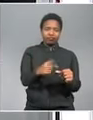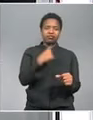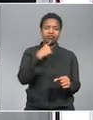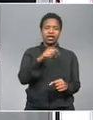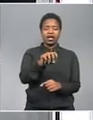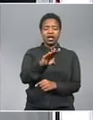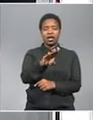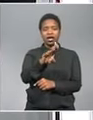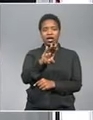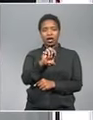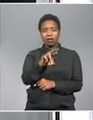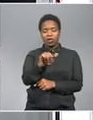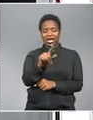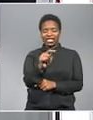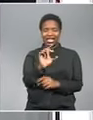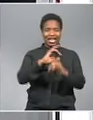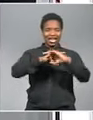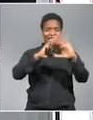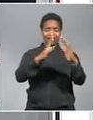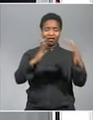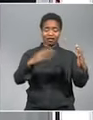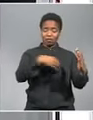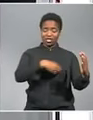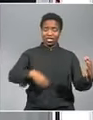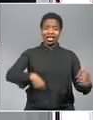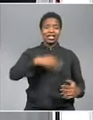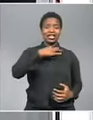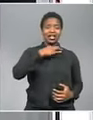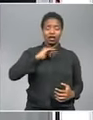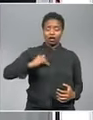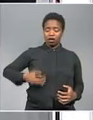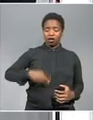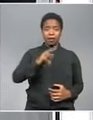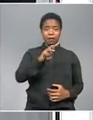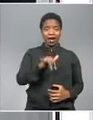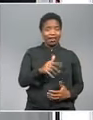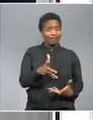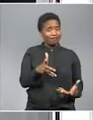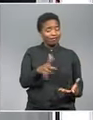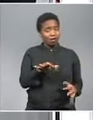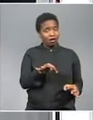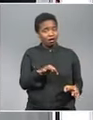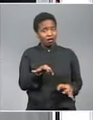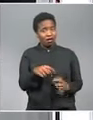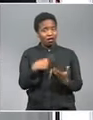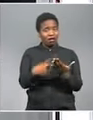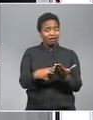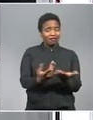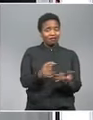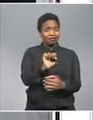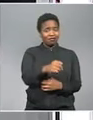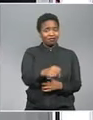Brexit unclear. The rejection of May's plan raises the chance of a lengthy delay for Brexit or Britain crashing out of Europe